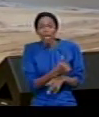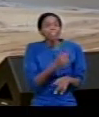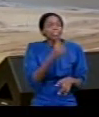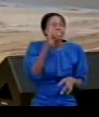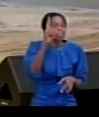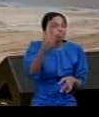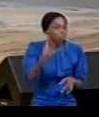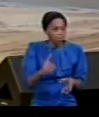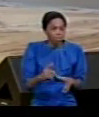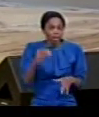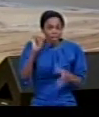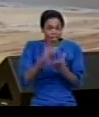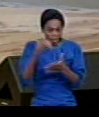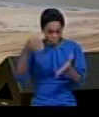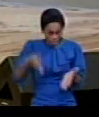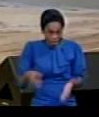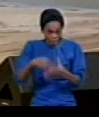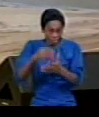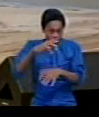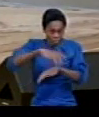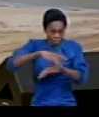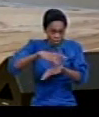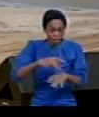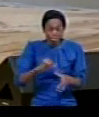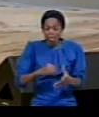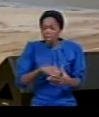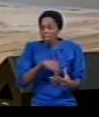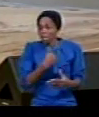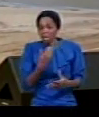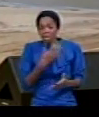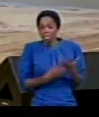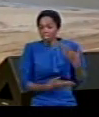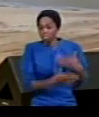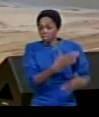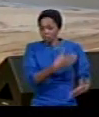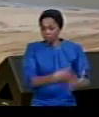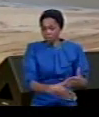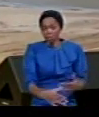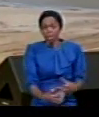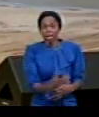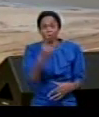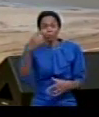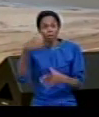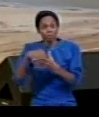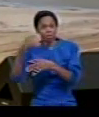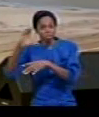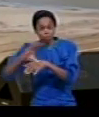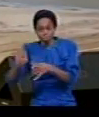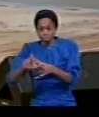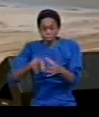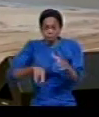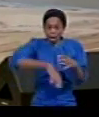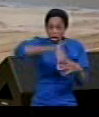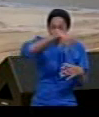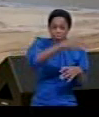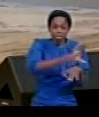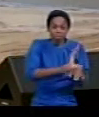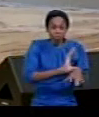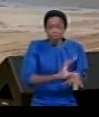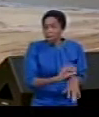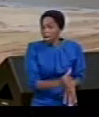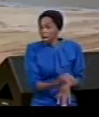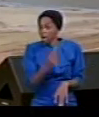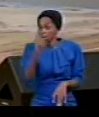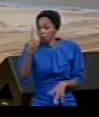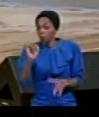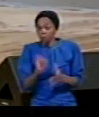the face of the earth, in any generation, anyone in church or outside the church, anyone of